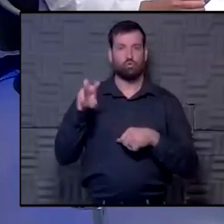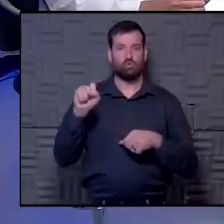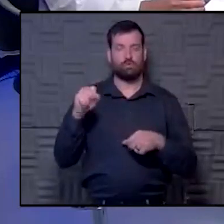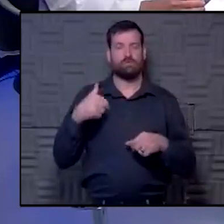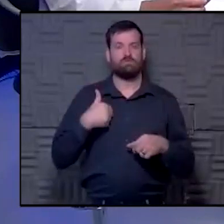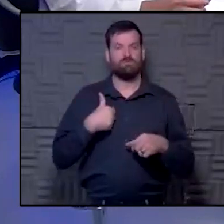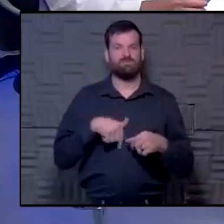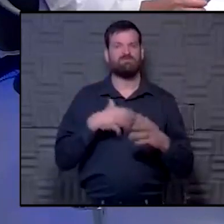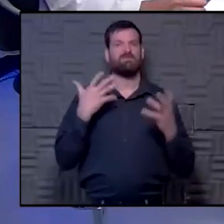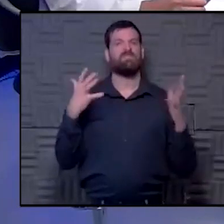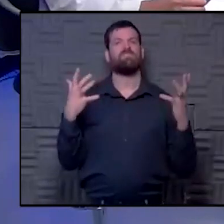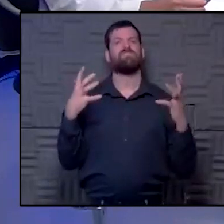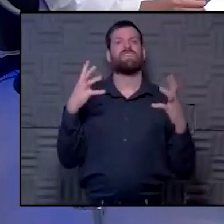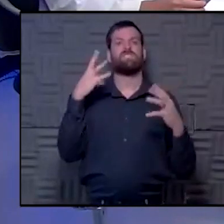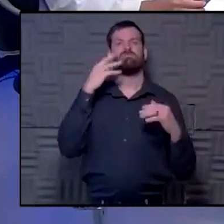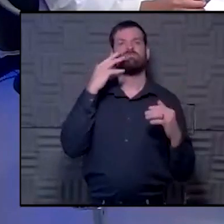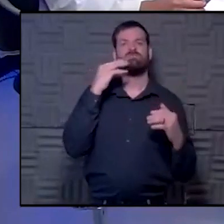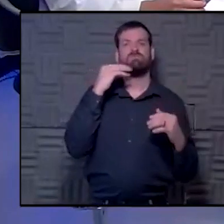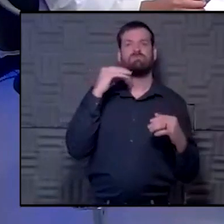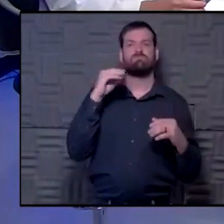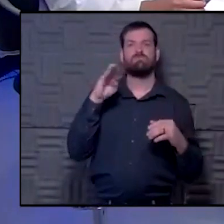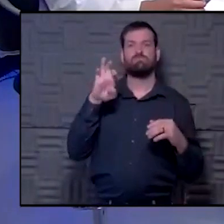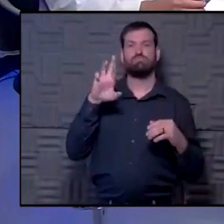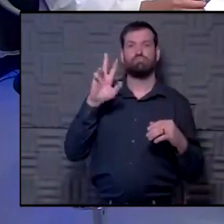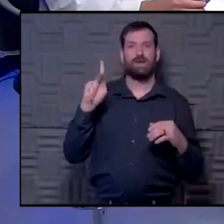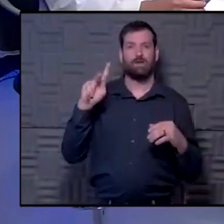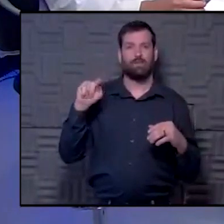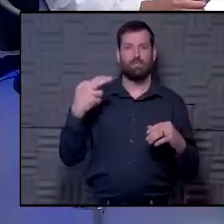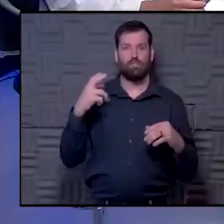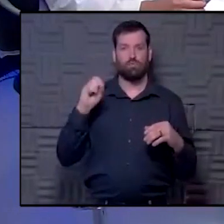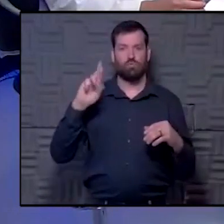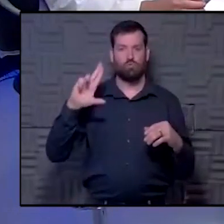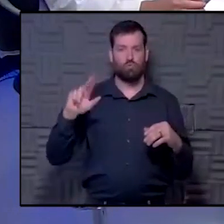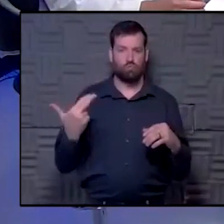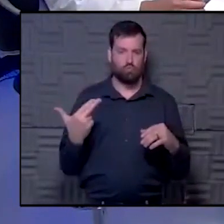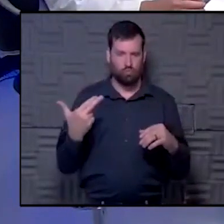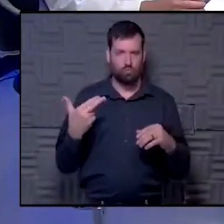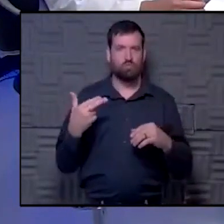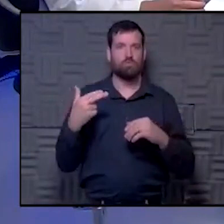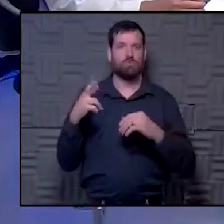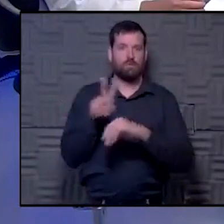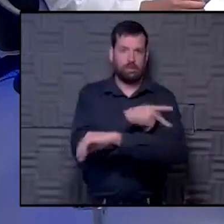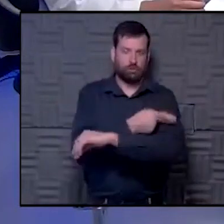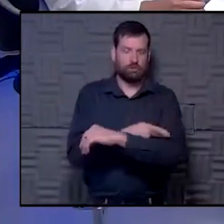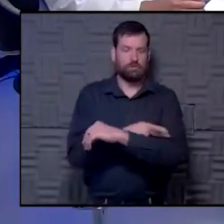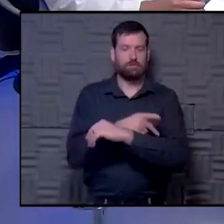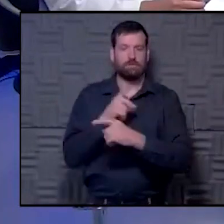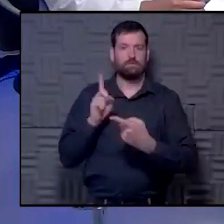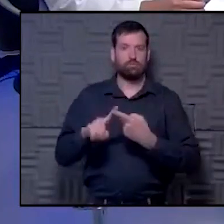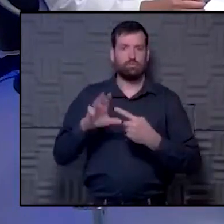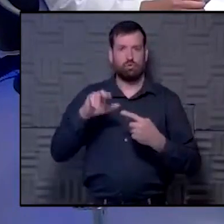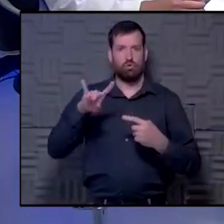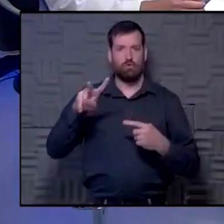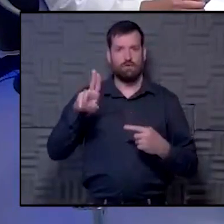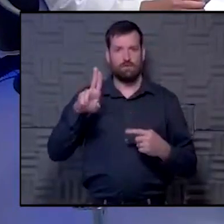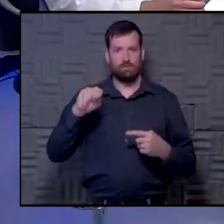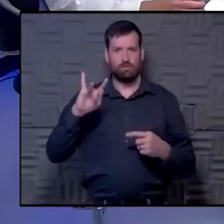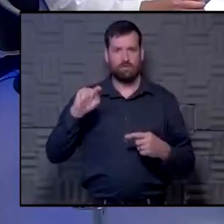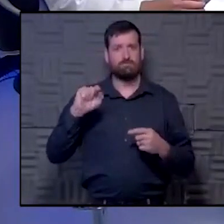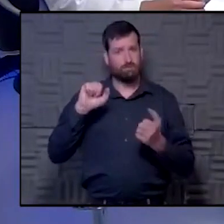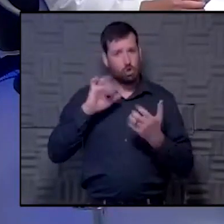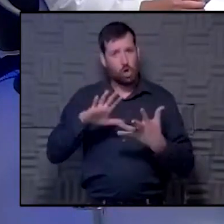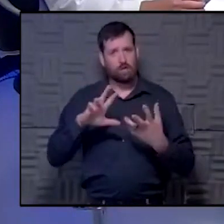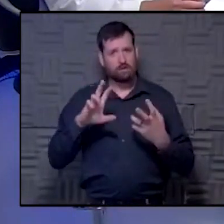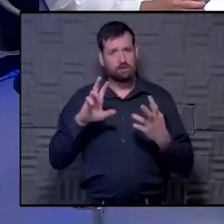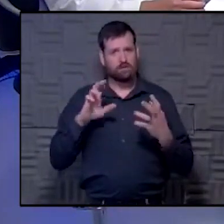had breakthrough patients admitted to the COVID floor. And she says, I think that's causing hesitation.